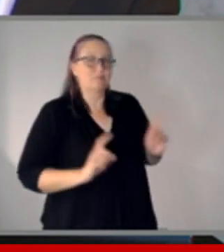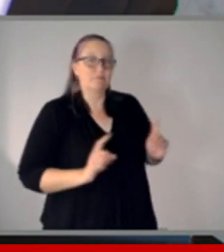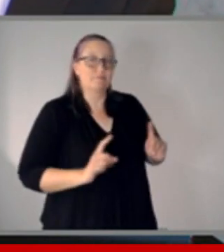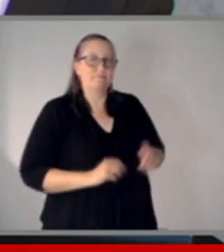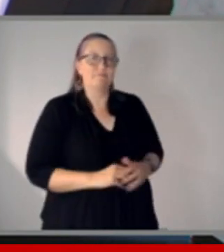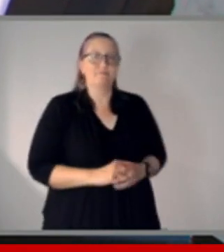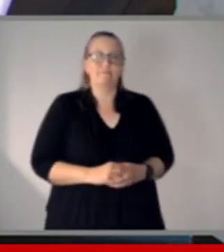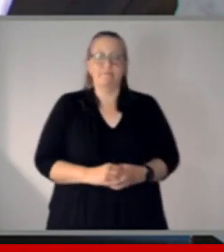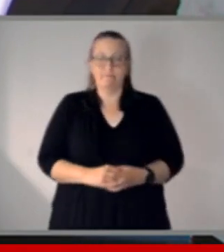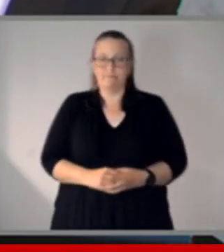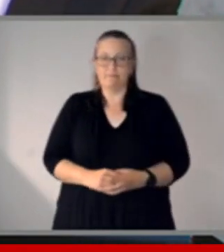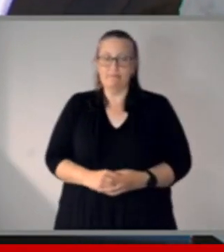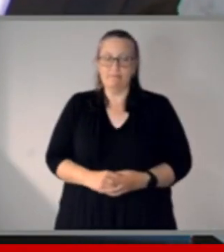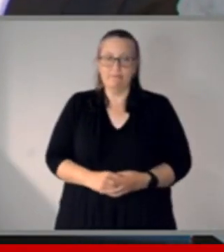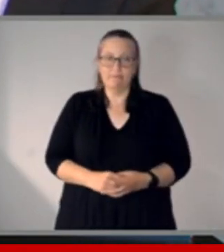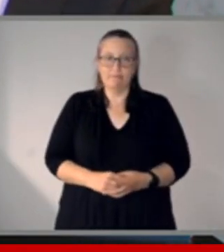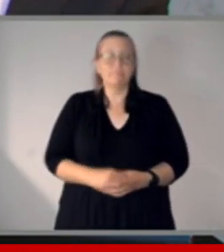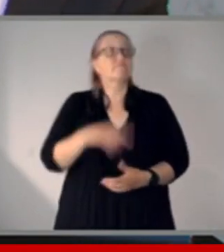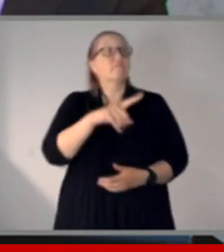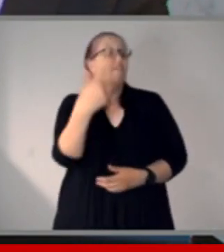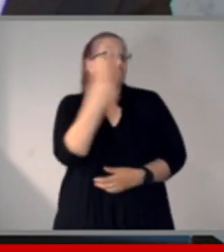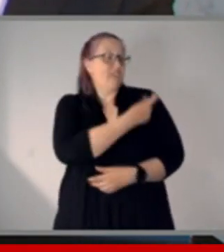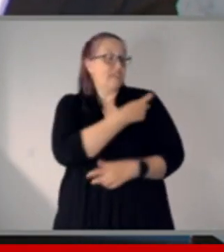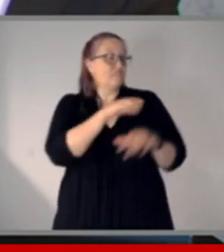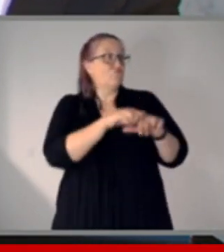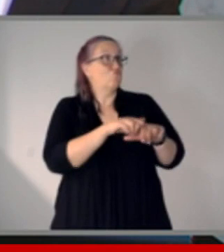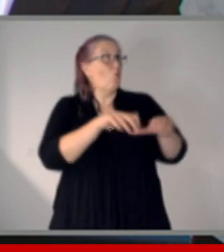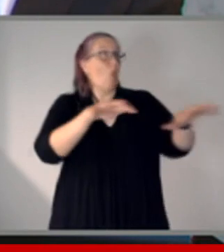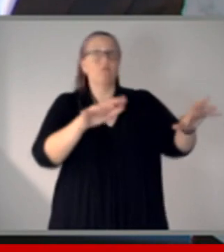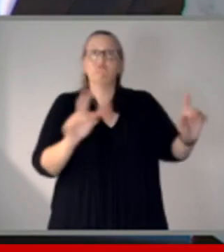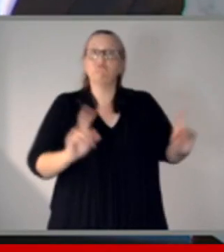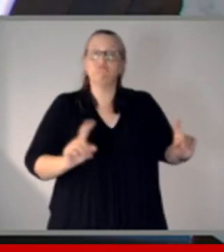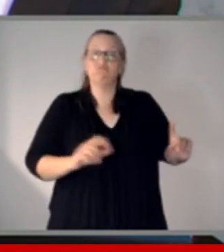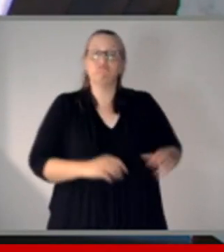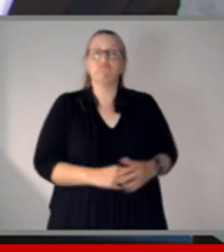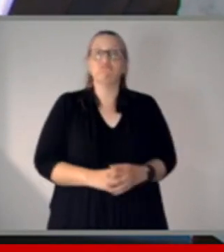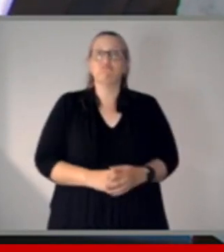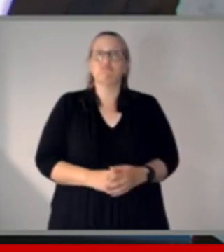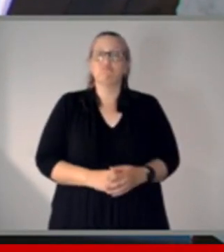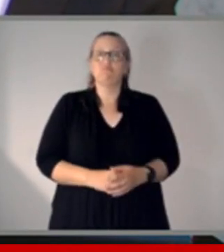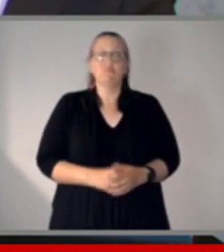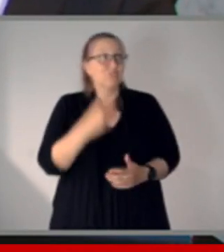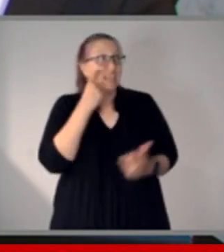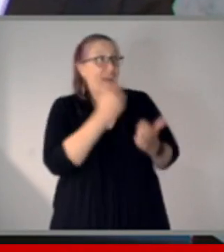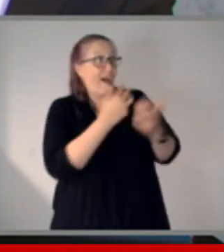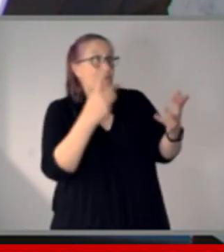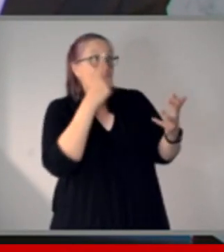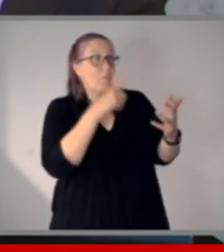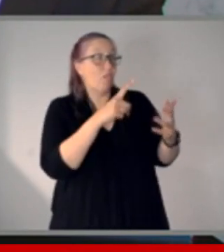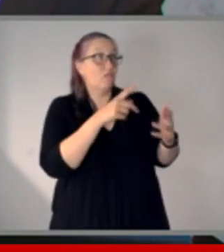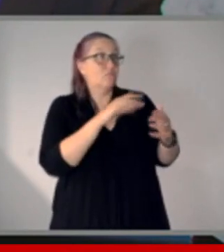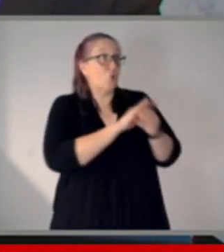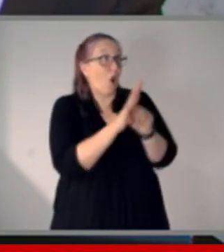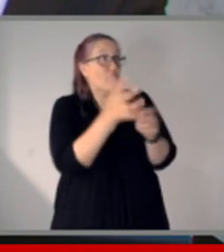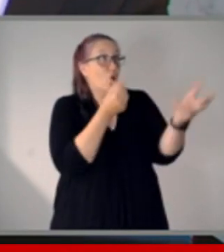rollout and their waves that they've seen in terms of cases, hospitalisations and deaths. In the UK, we know they